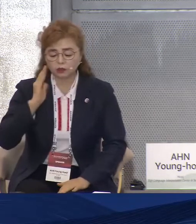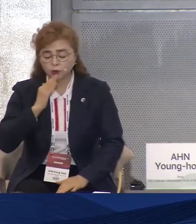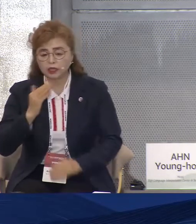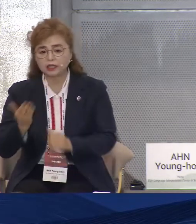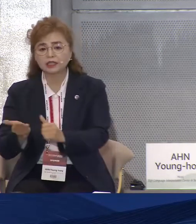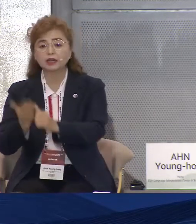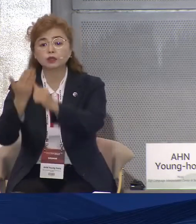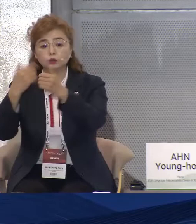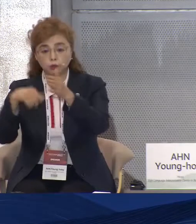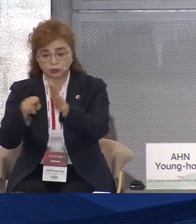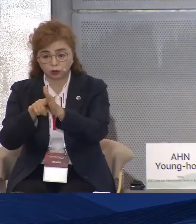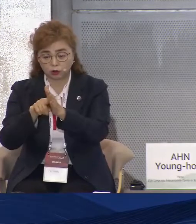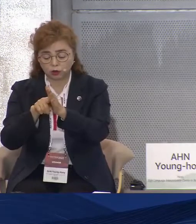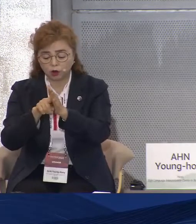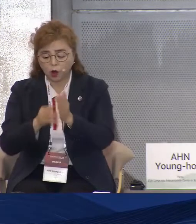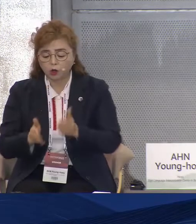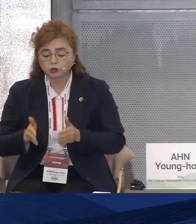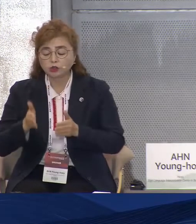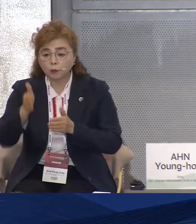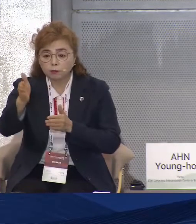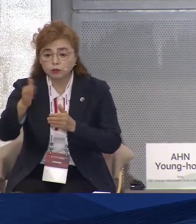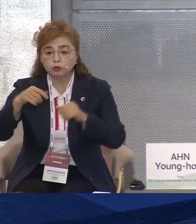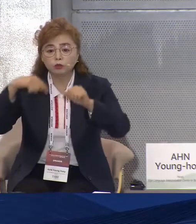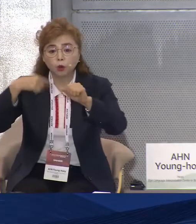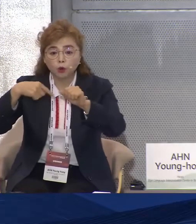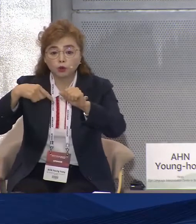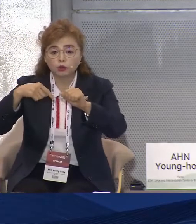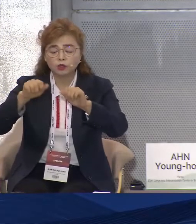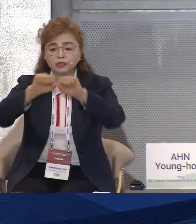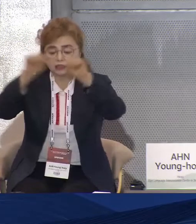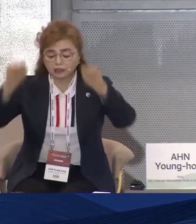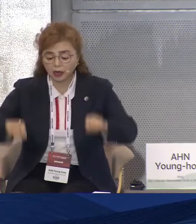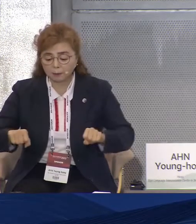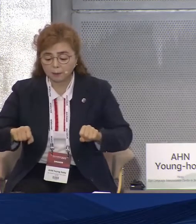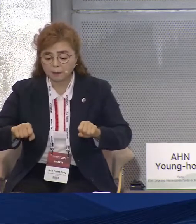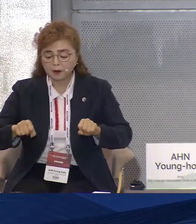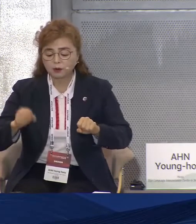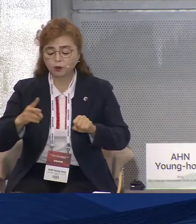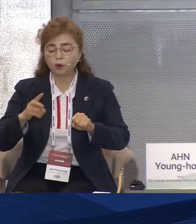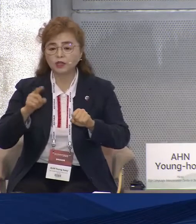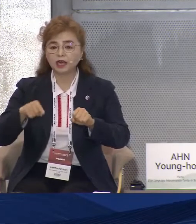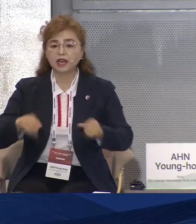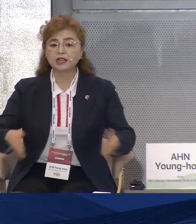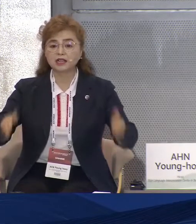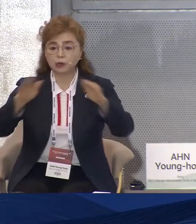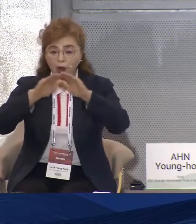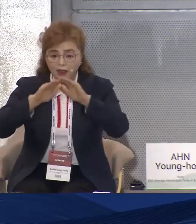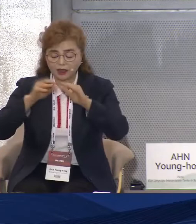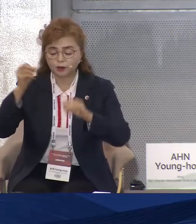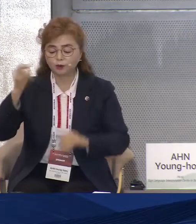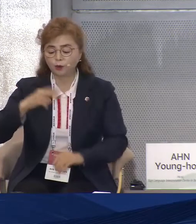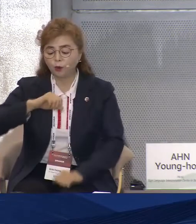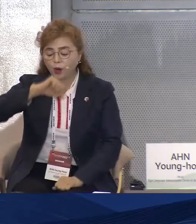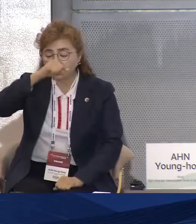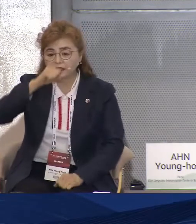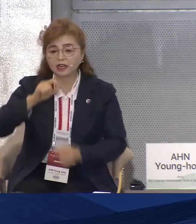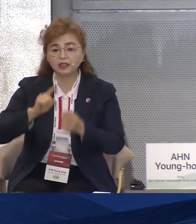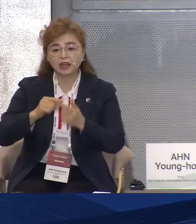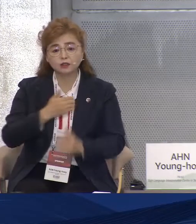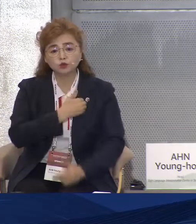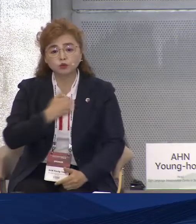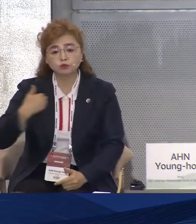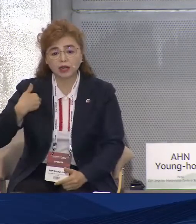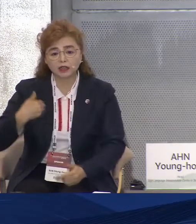And for that, again, we have to have a certain qualification, we have to have a certain system,